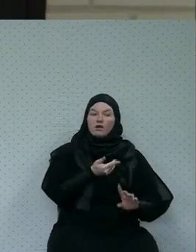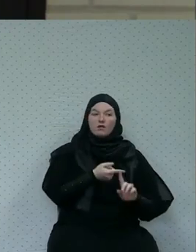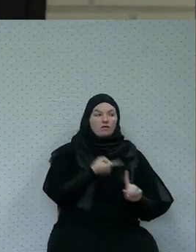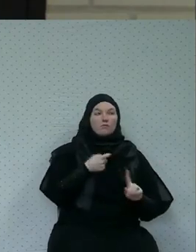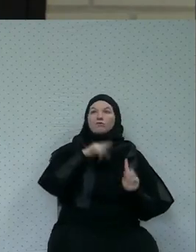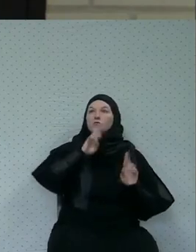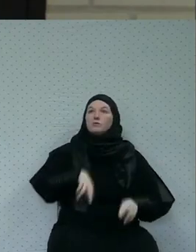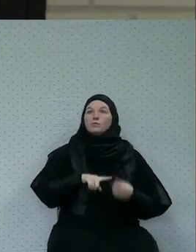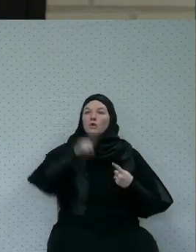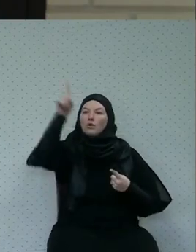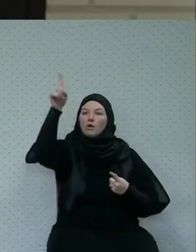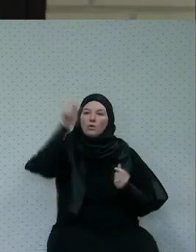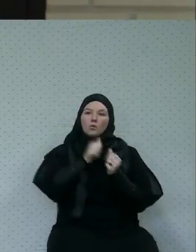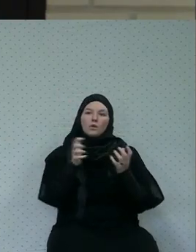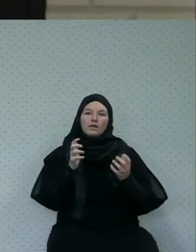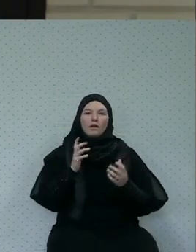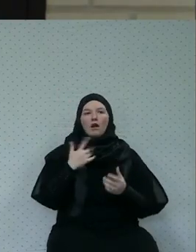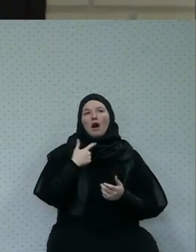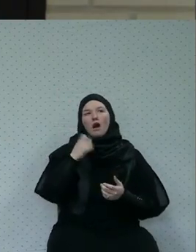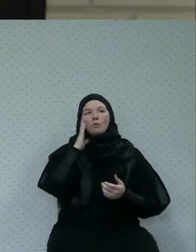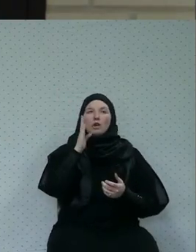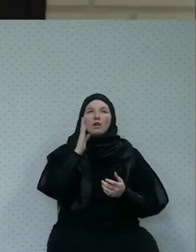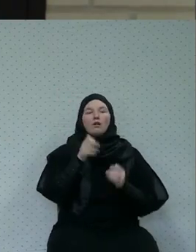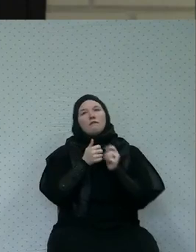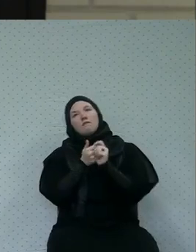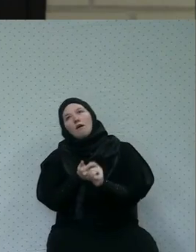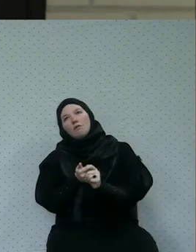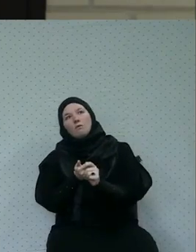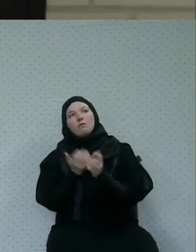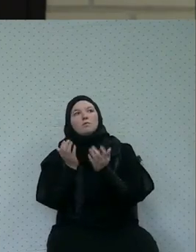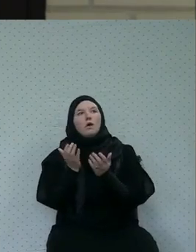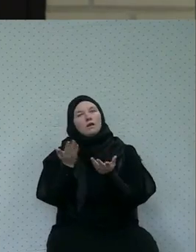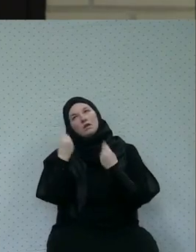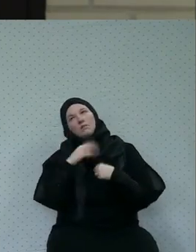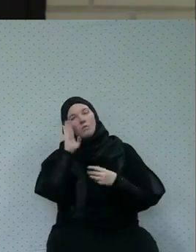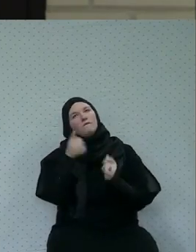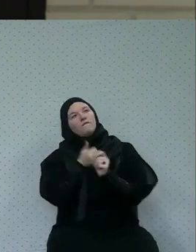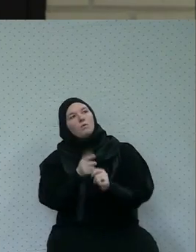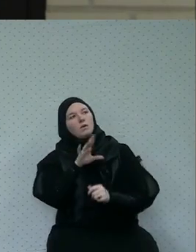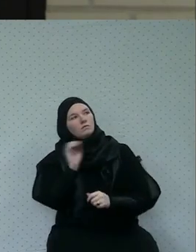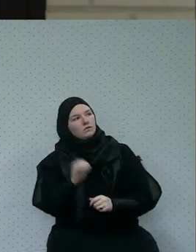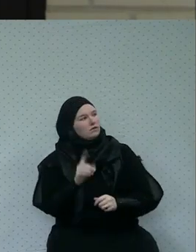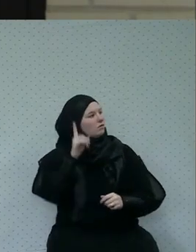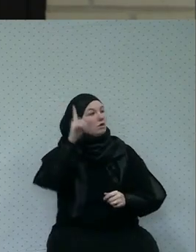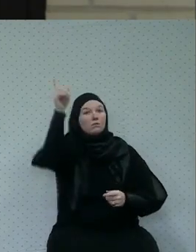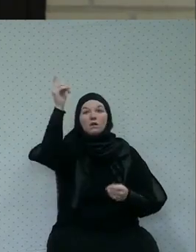to Allah with conditions to responding to Allah unconditionally.